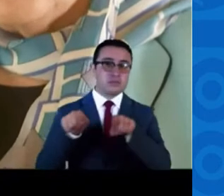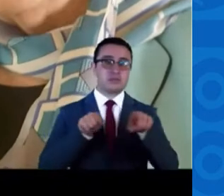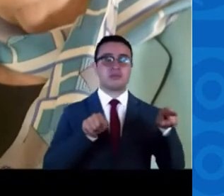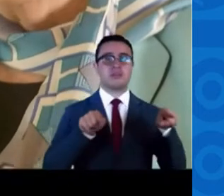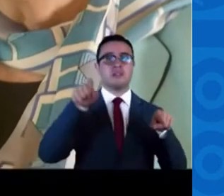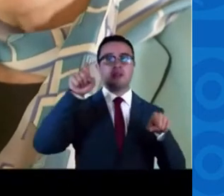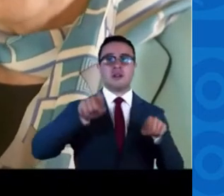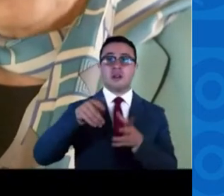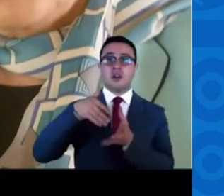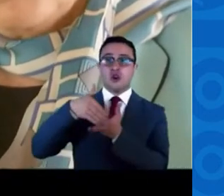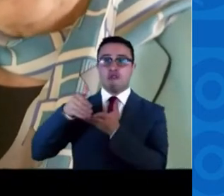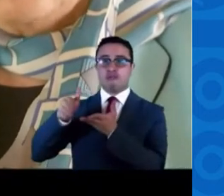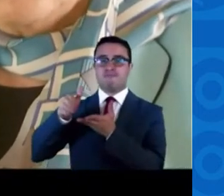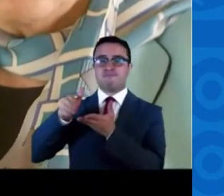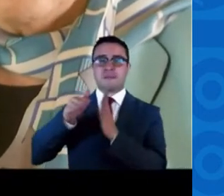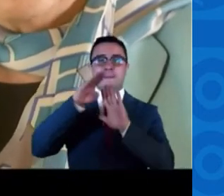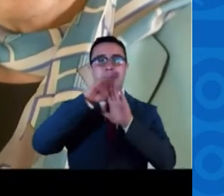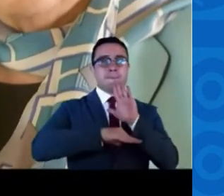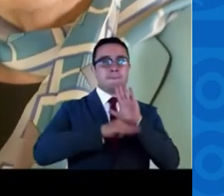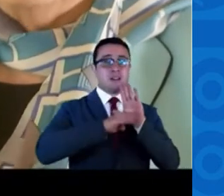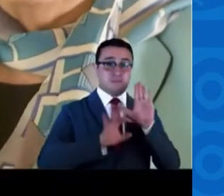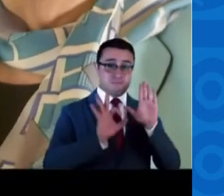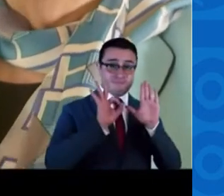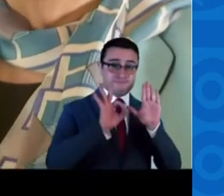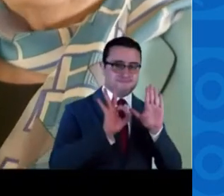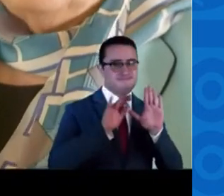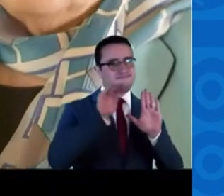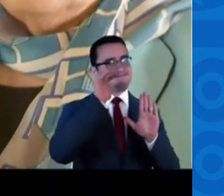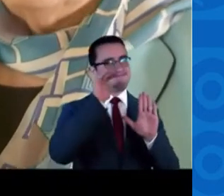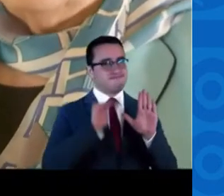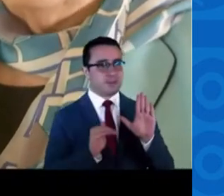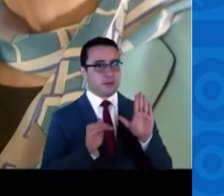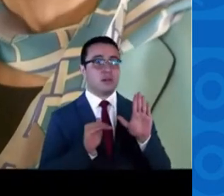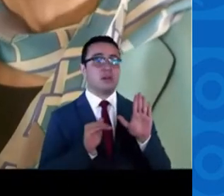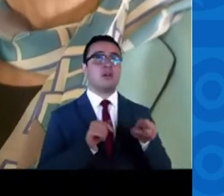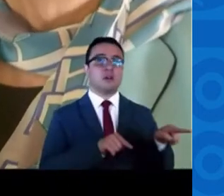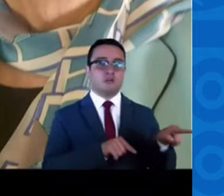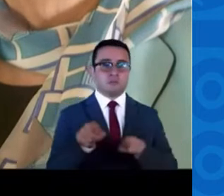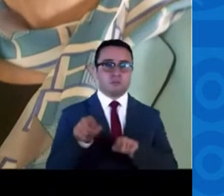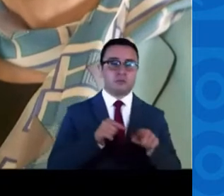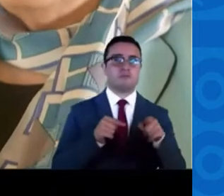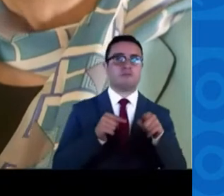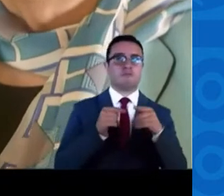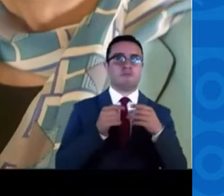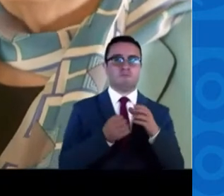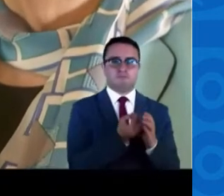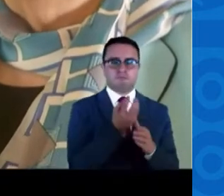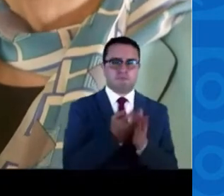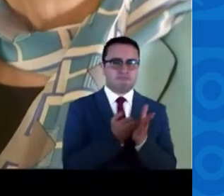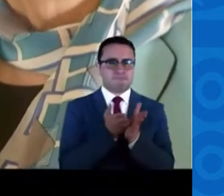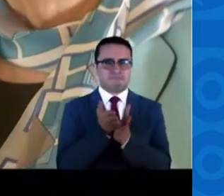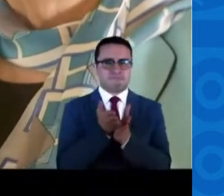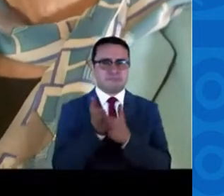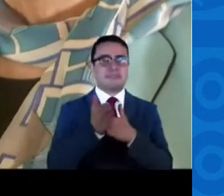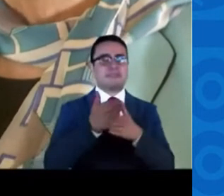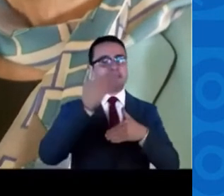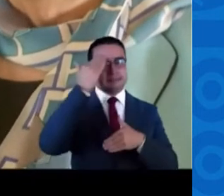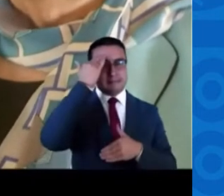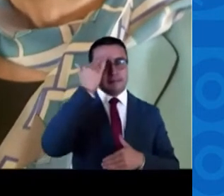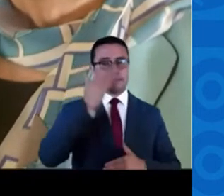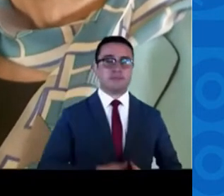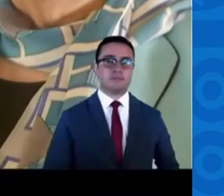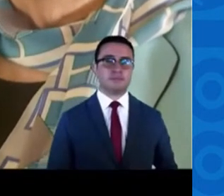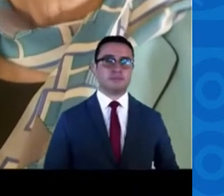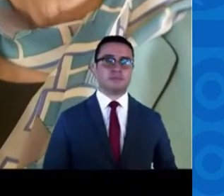improve the quality and the impact of investments, including those on that have to do with science, technology,